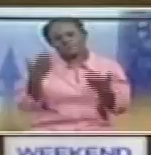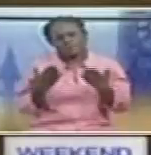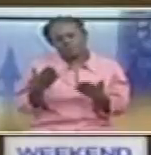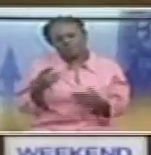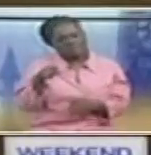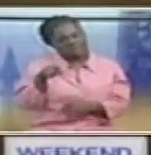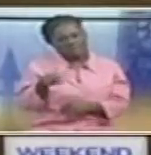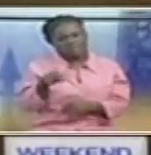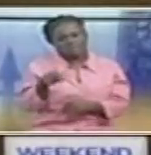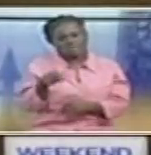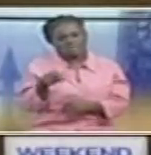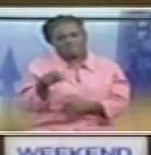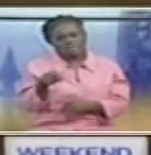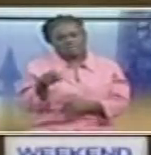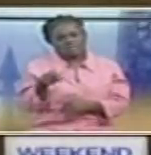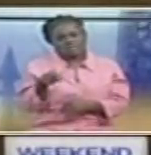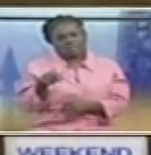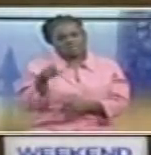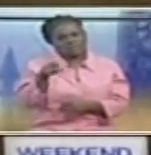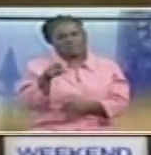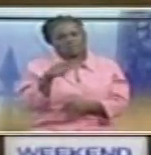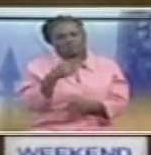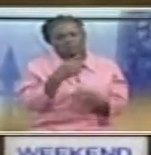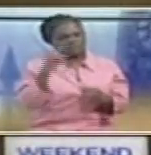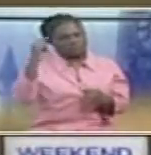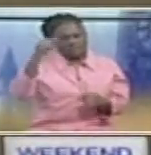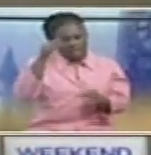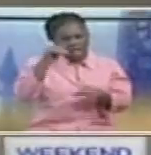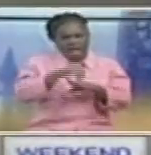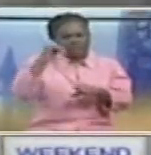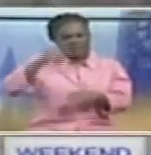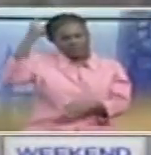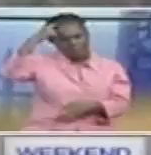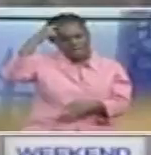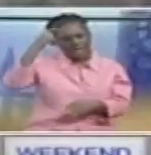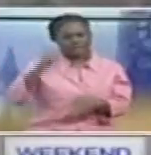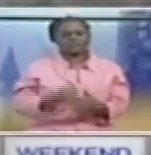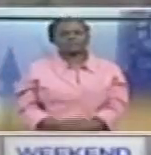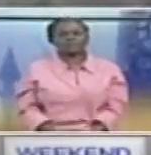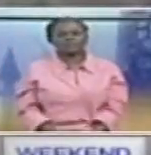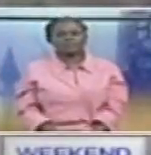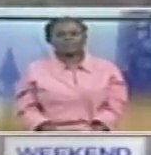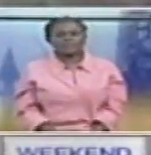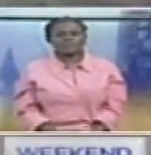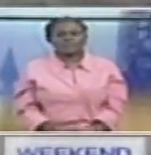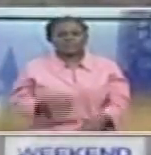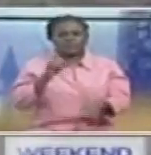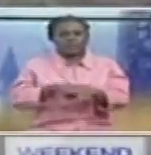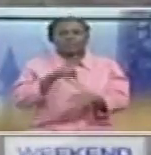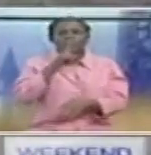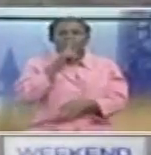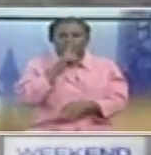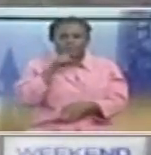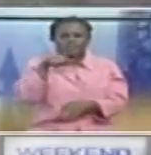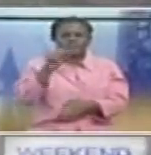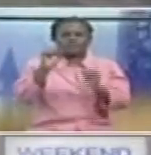unasikia na inatuadhiri tu kimawazo hivyo. When all is quiet, they make up